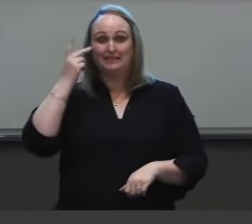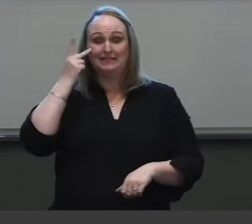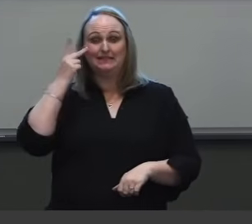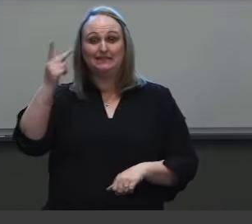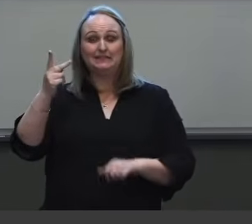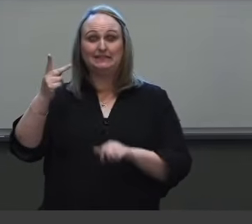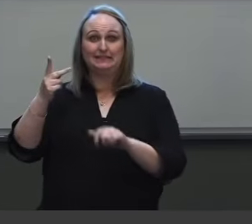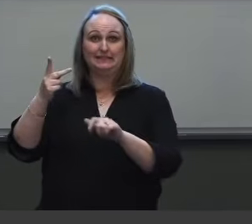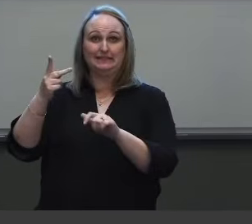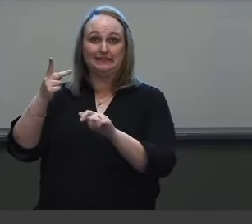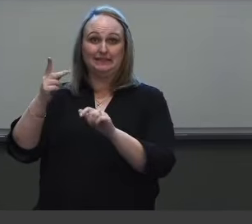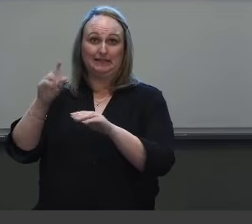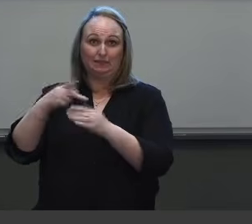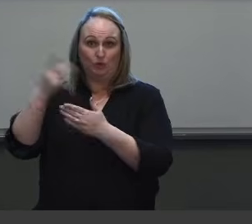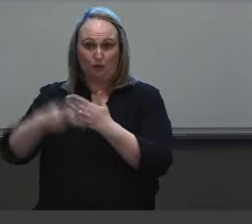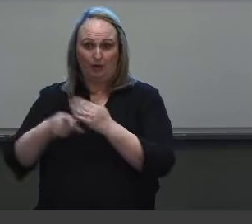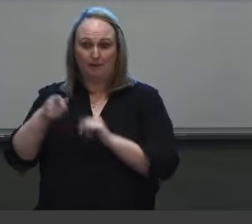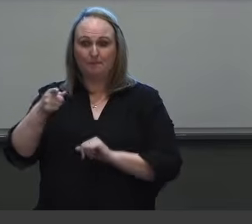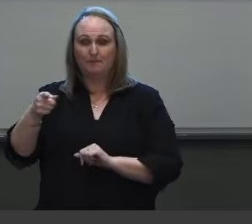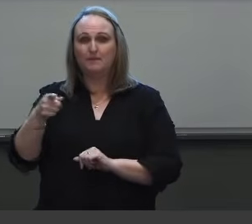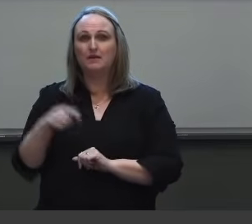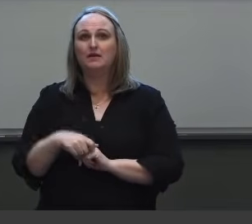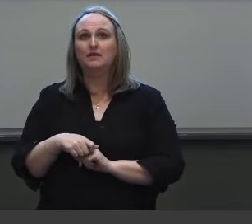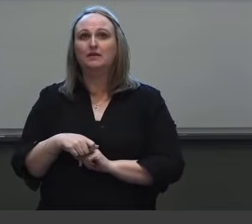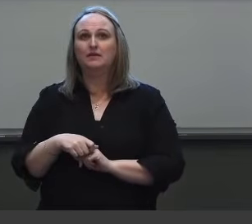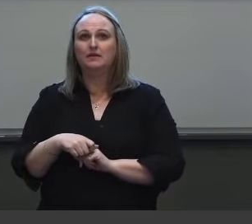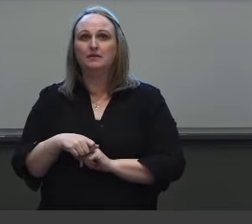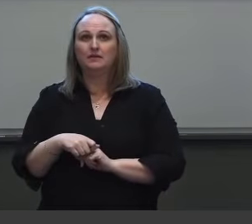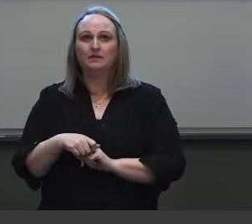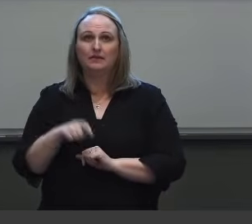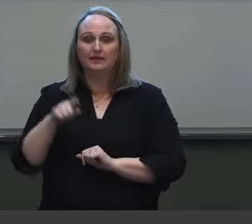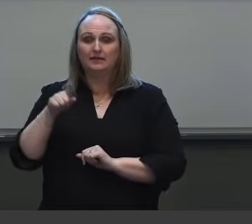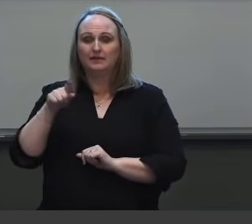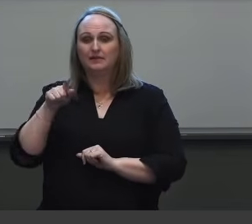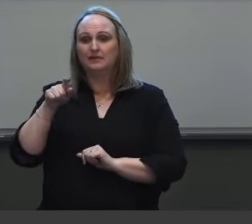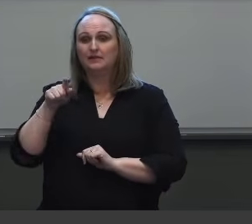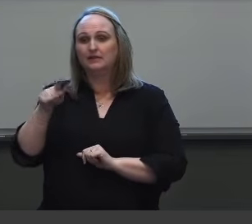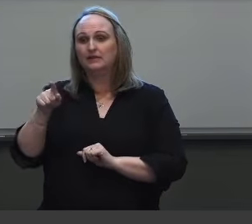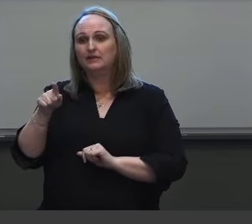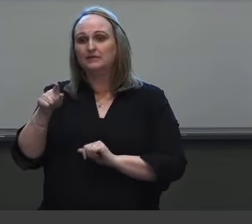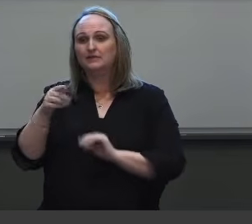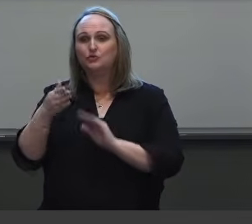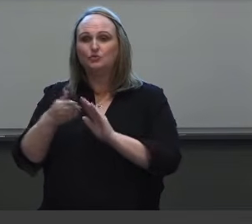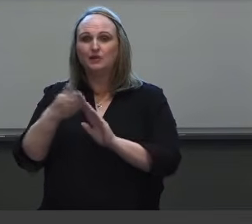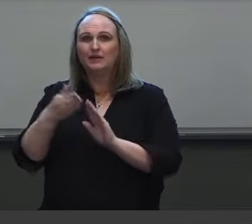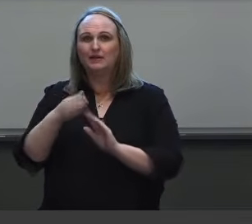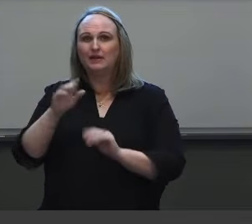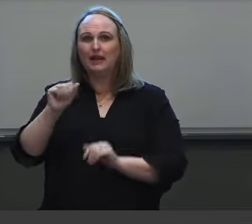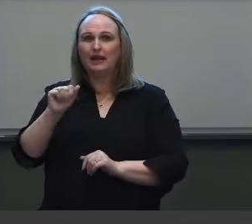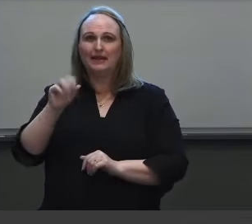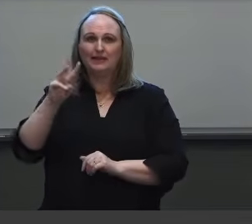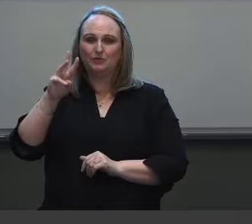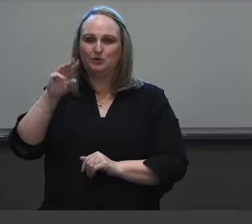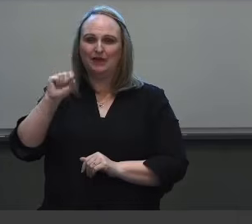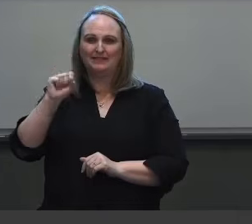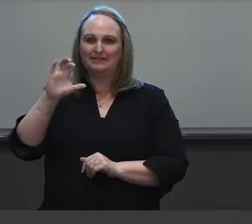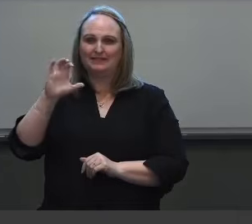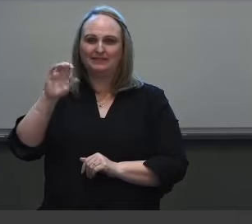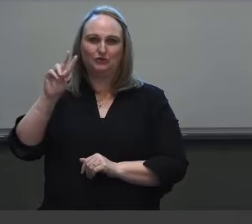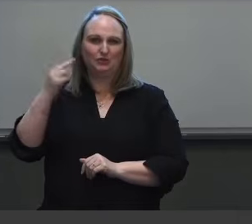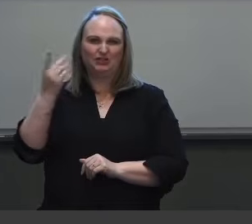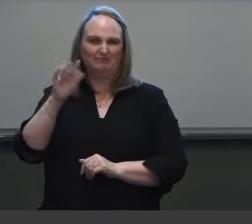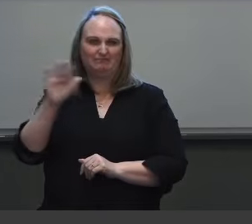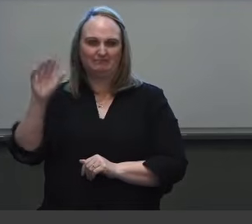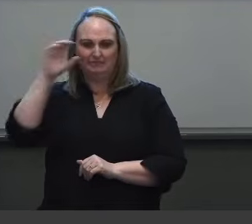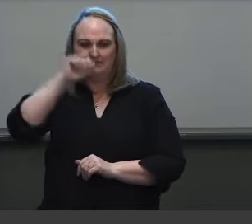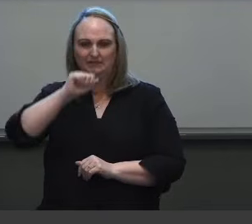the software. The software is currently running on AWS EC2 G3 instance using